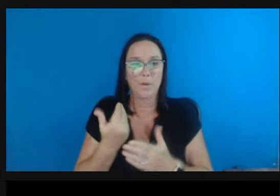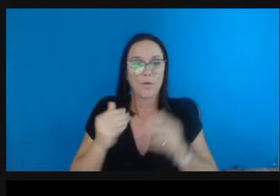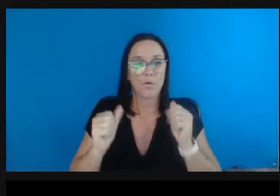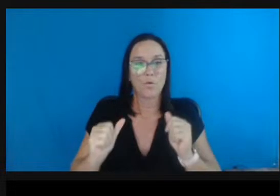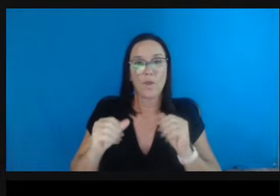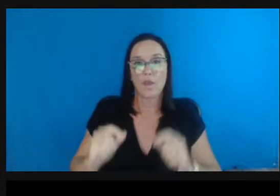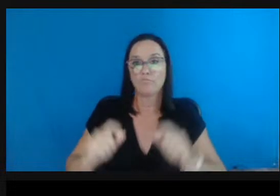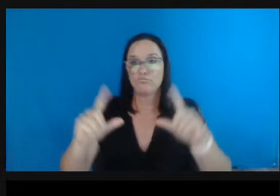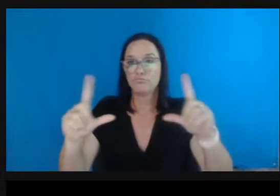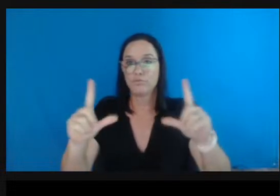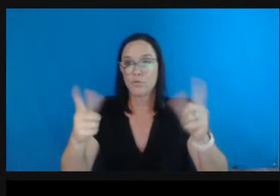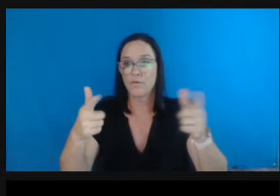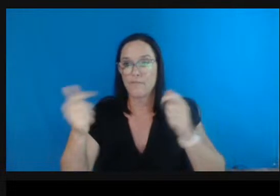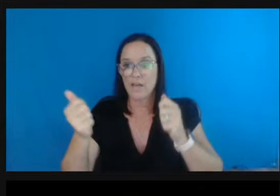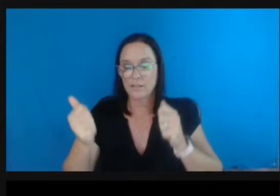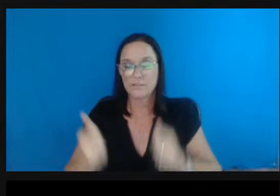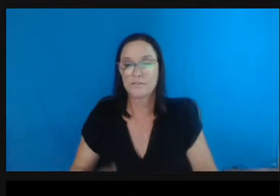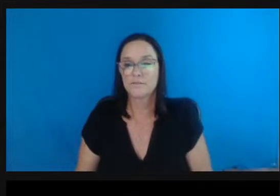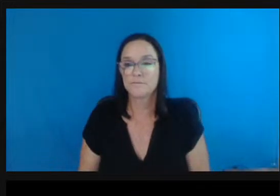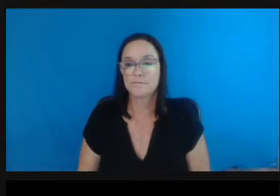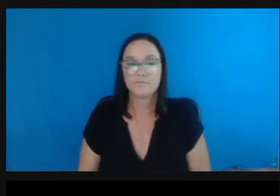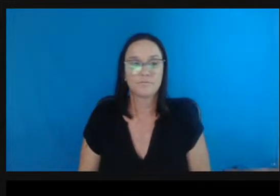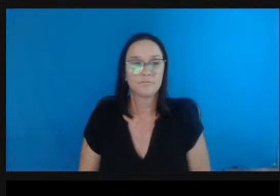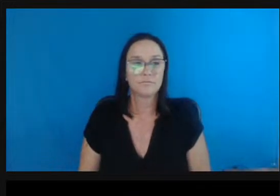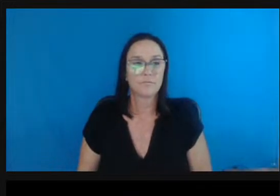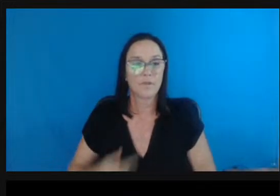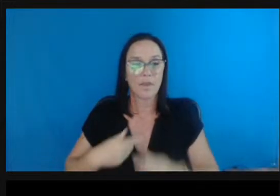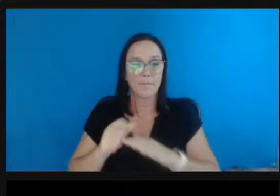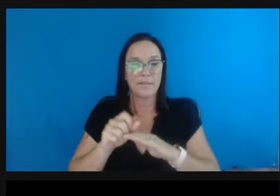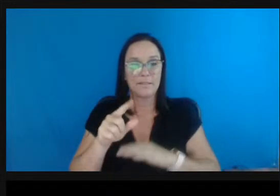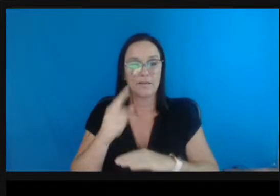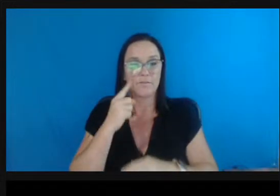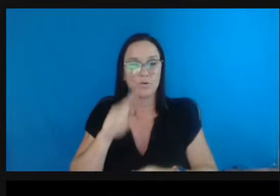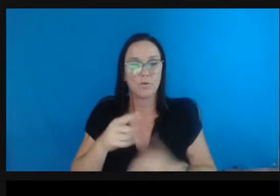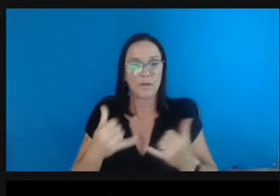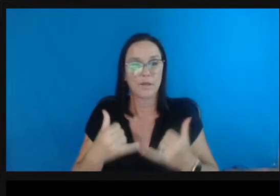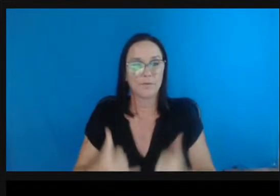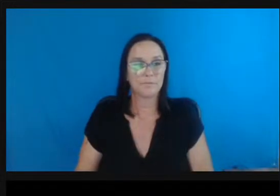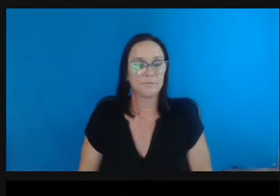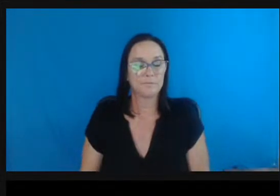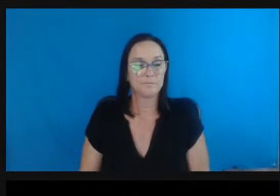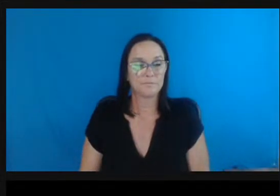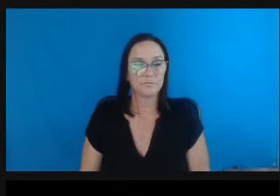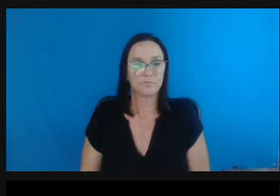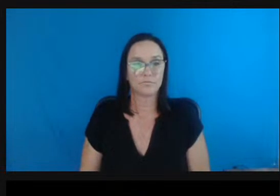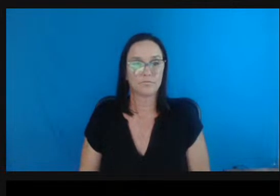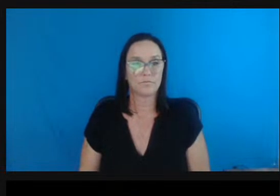flash it up yeah, here real just quick. put it in the Telegram for you. Here, sorry, there you go.